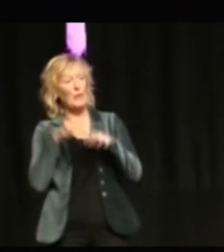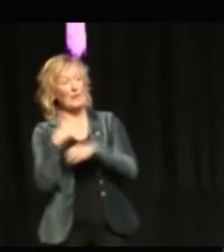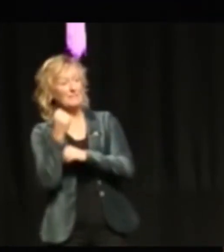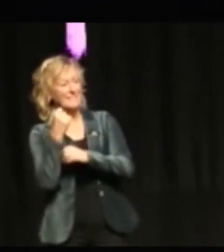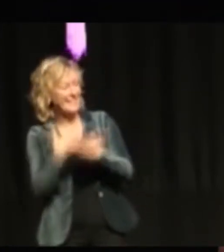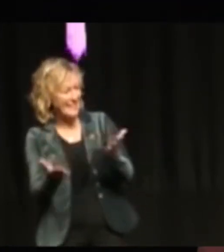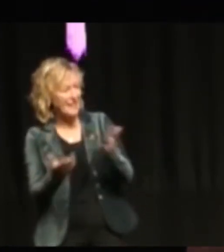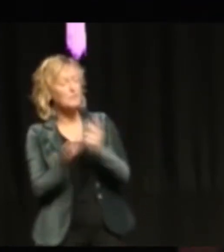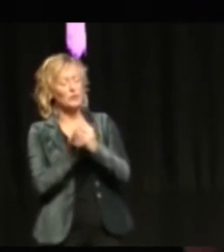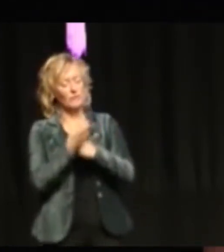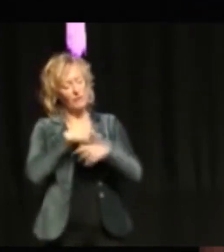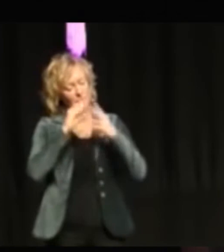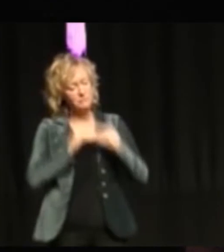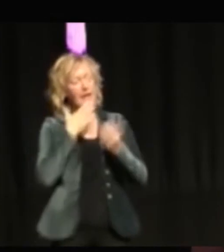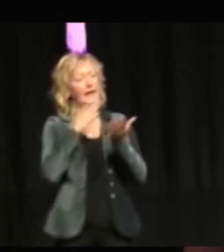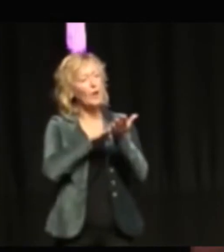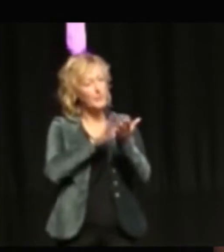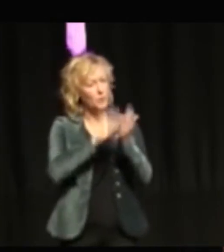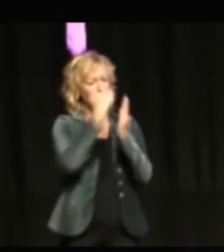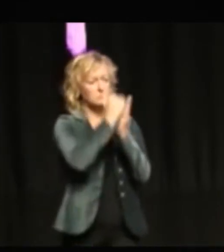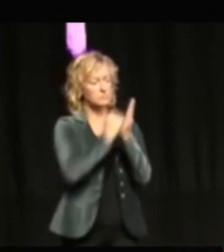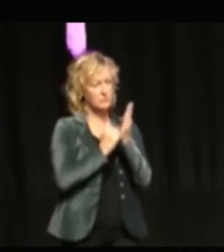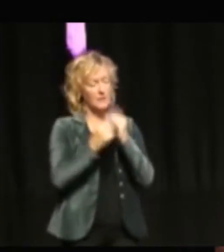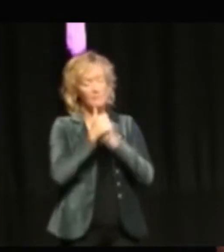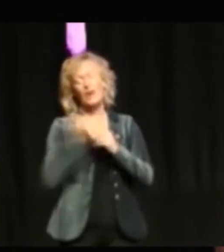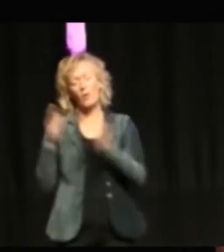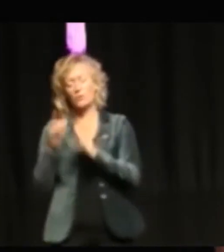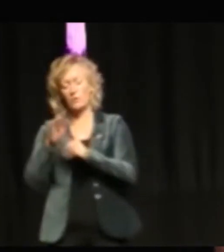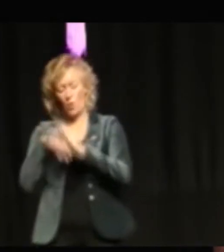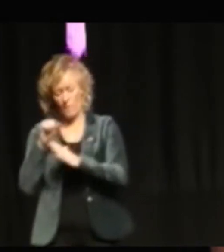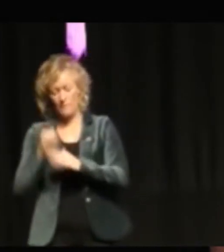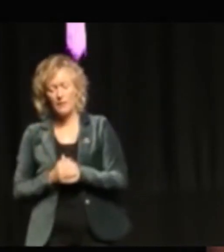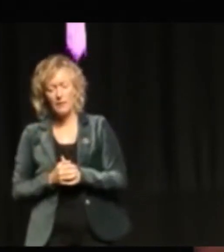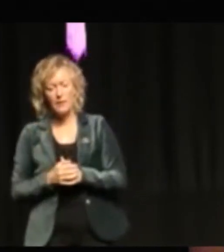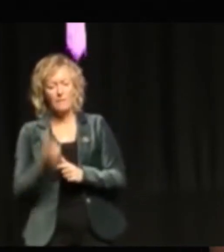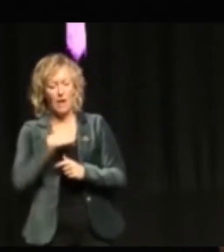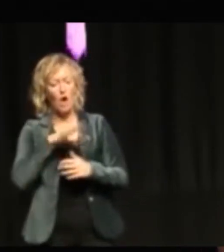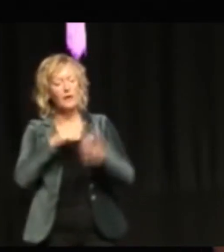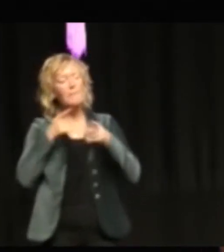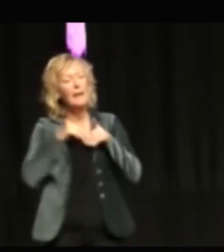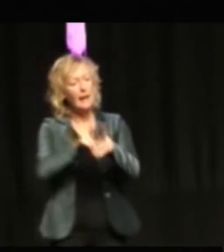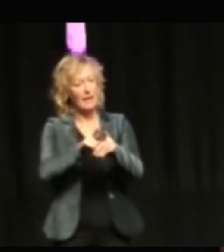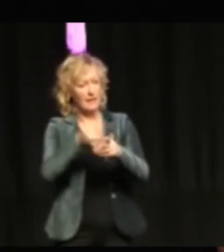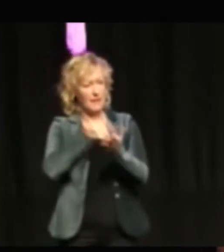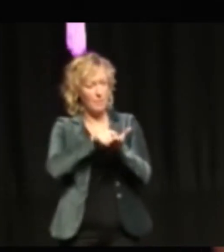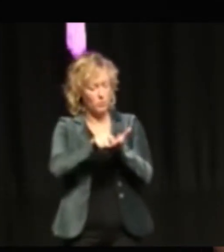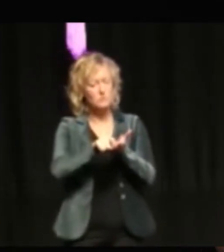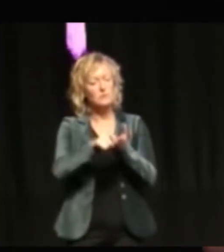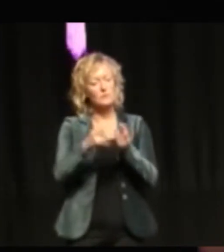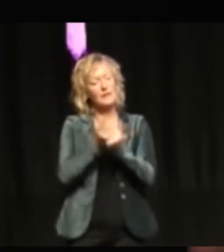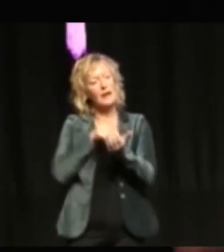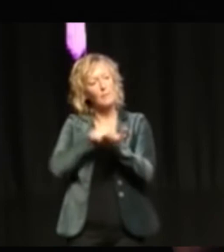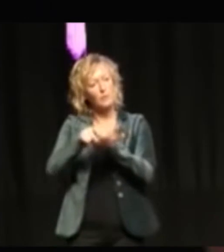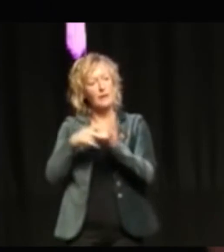this recommendation. Just really short. We wrote a parallel report, a report to the